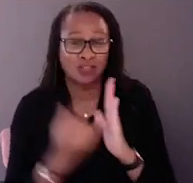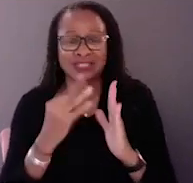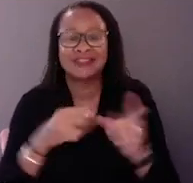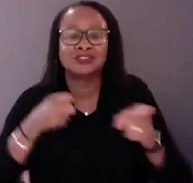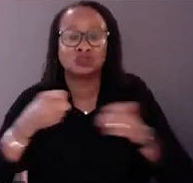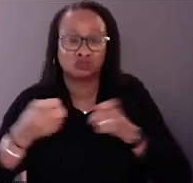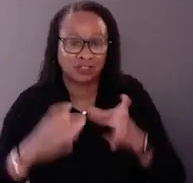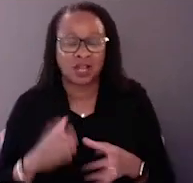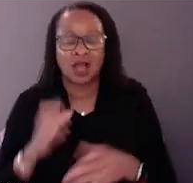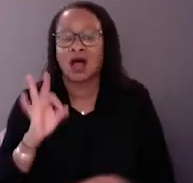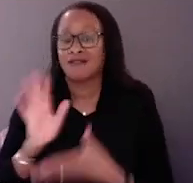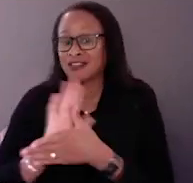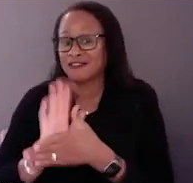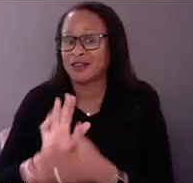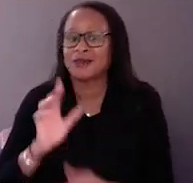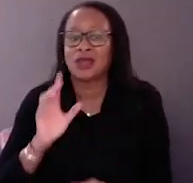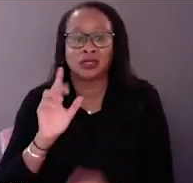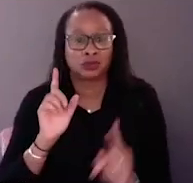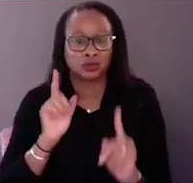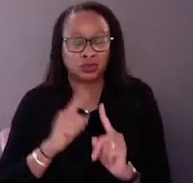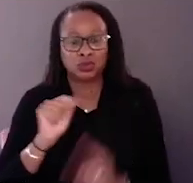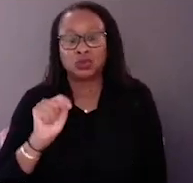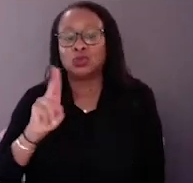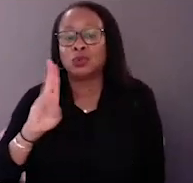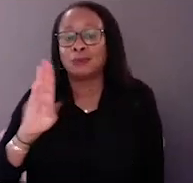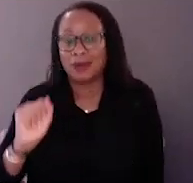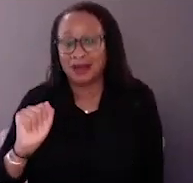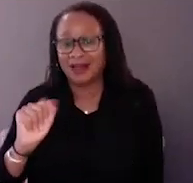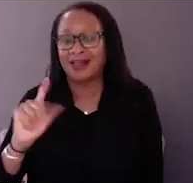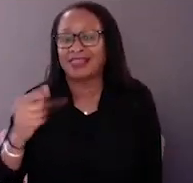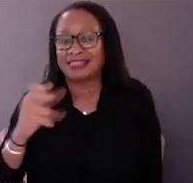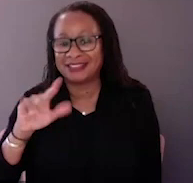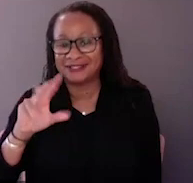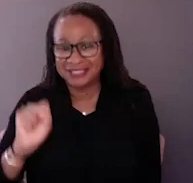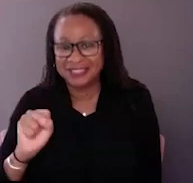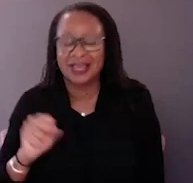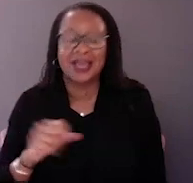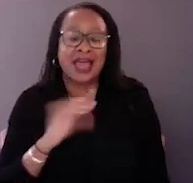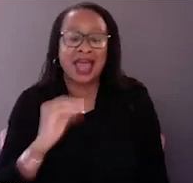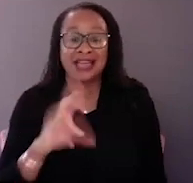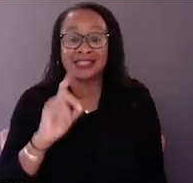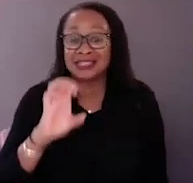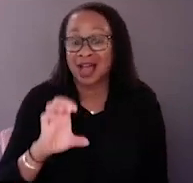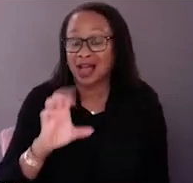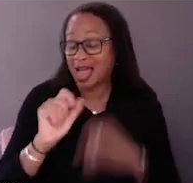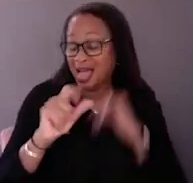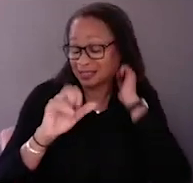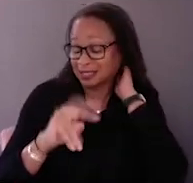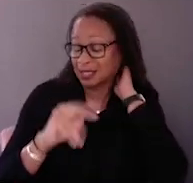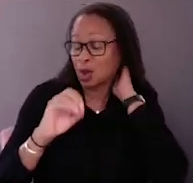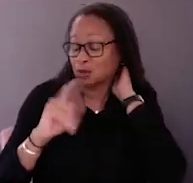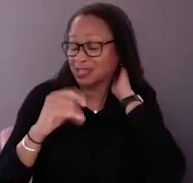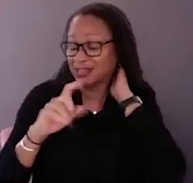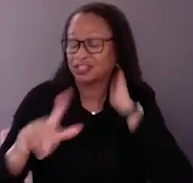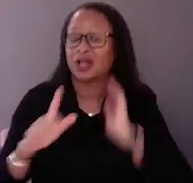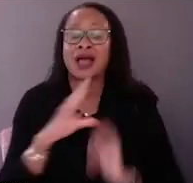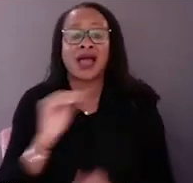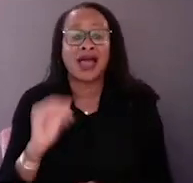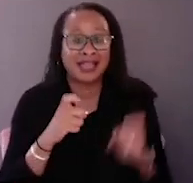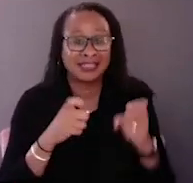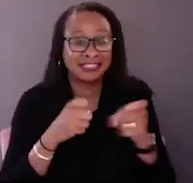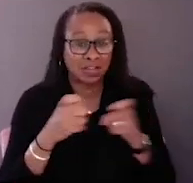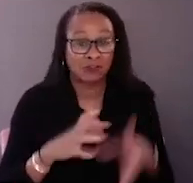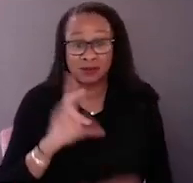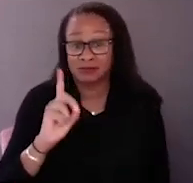director of the film Tuba Thieves, Alison O'Daniel, and documentary director Daniela Muñoz